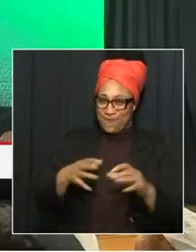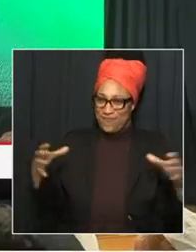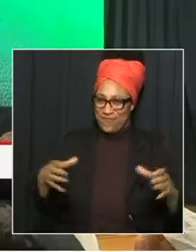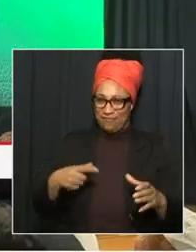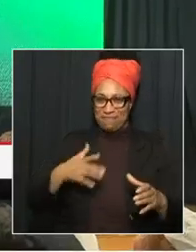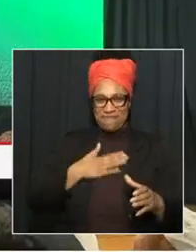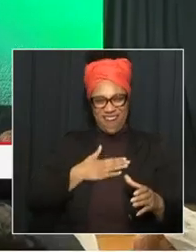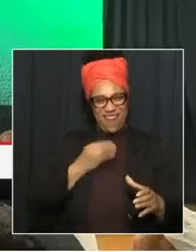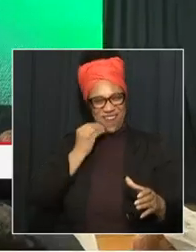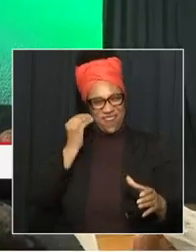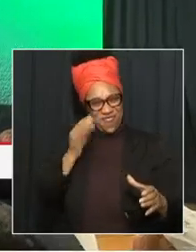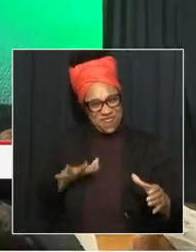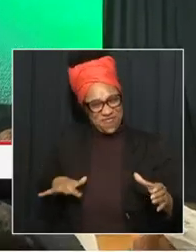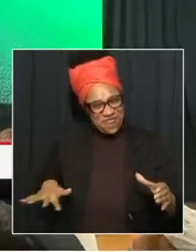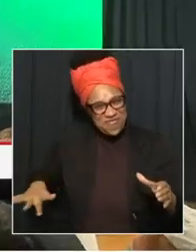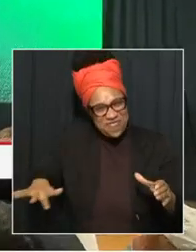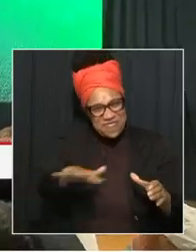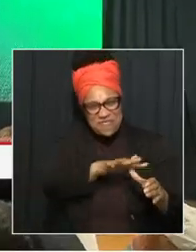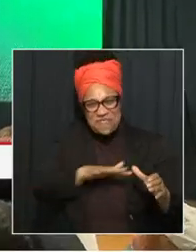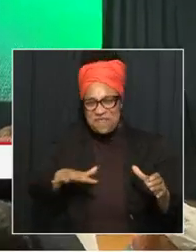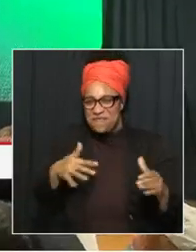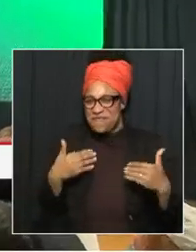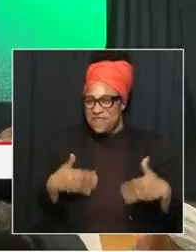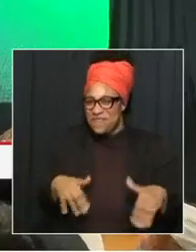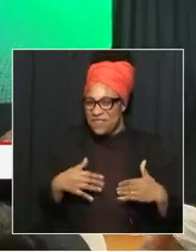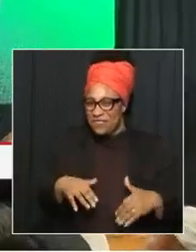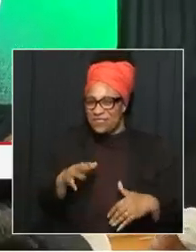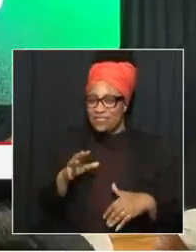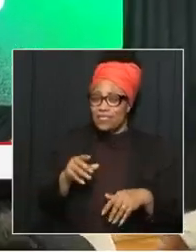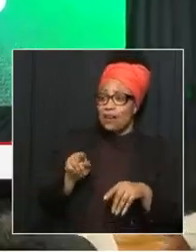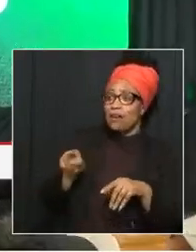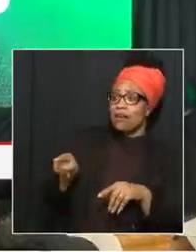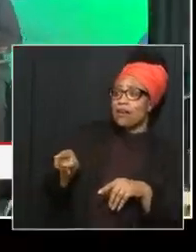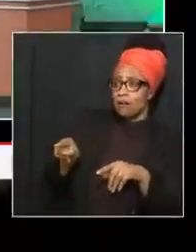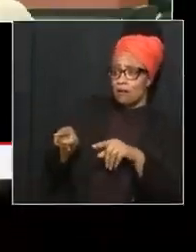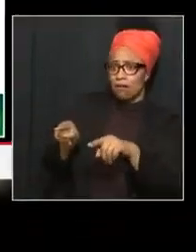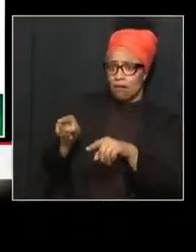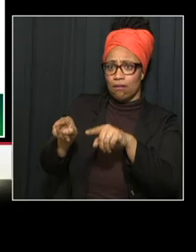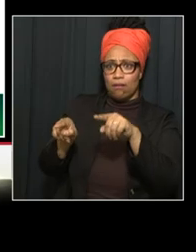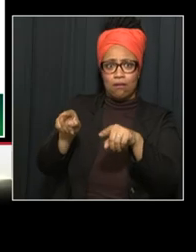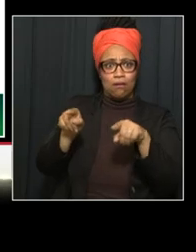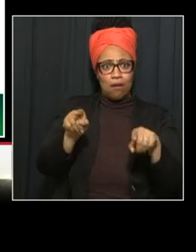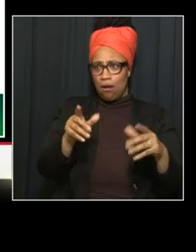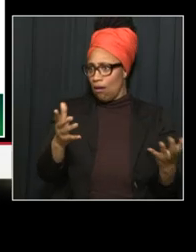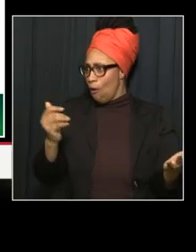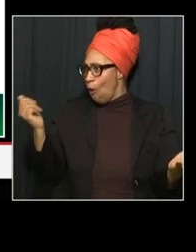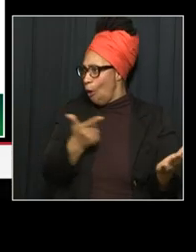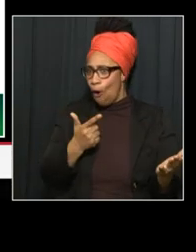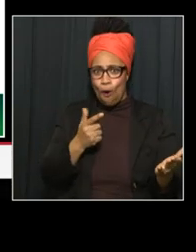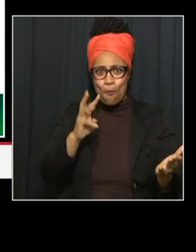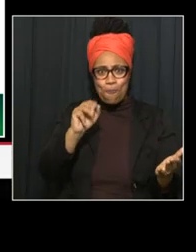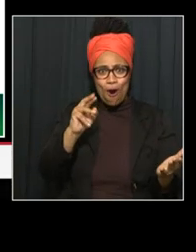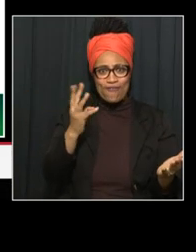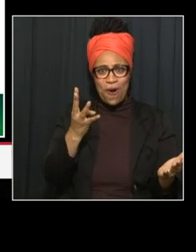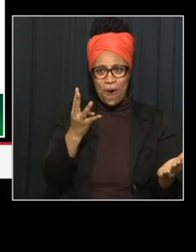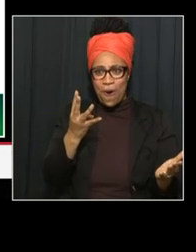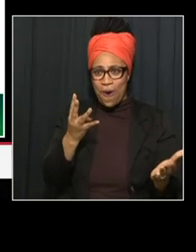and Jenny and Kelly. Yeah, so we're all Ward 4 residents. Steve is just the